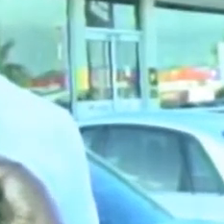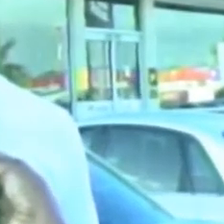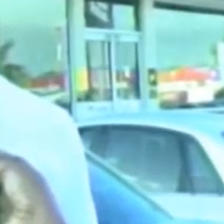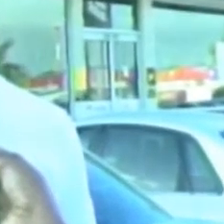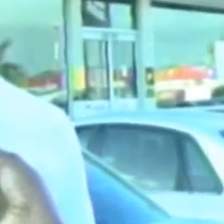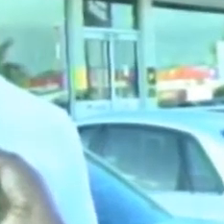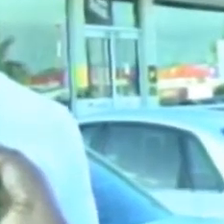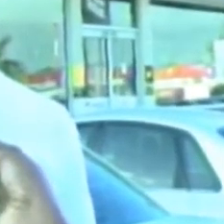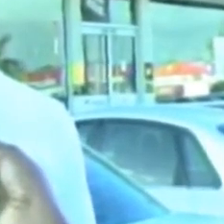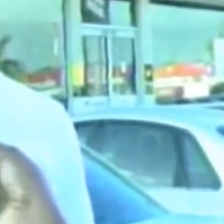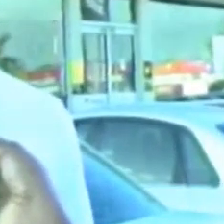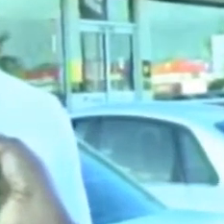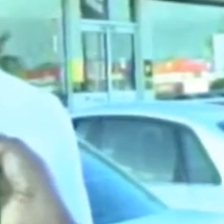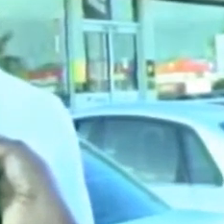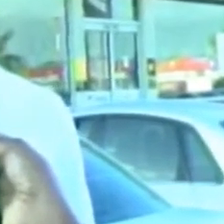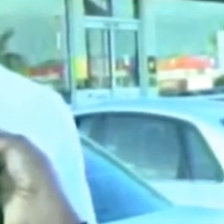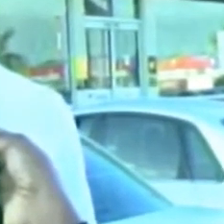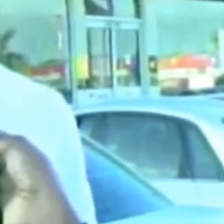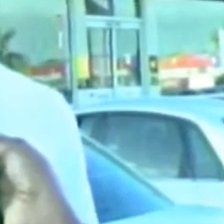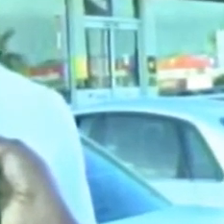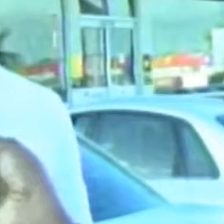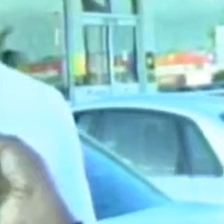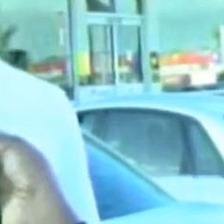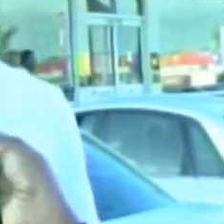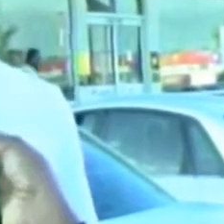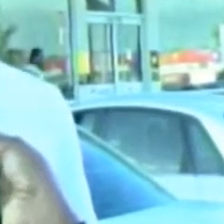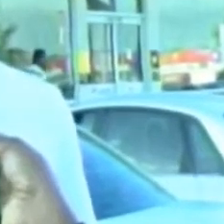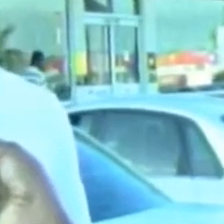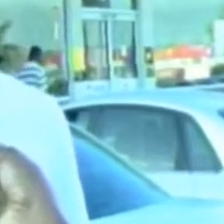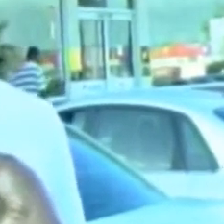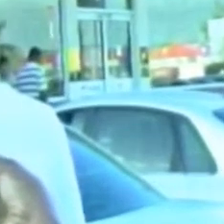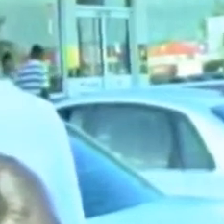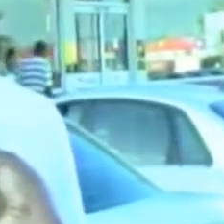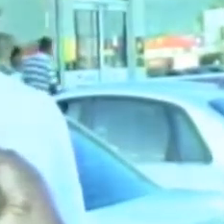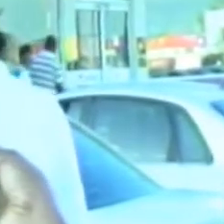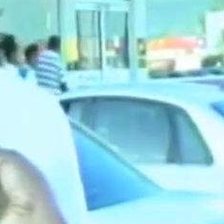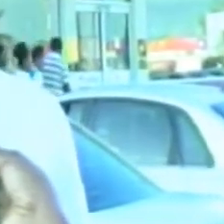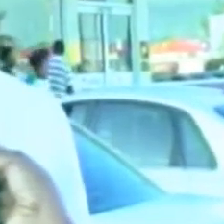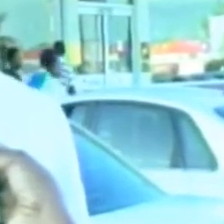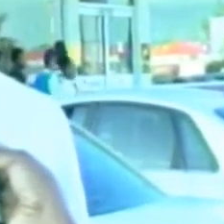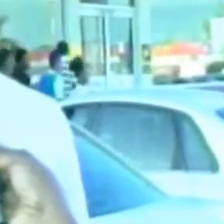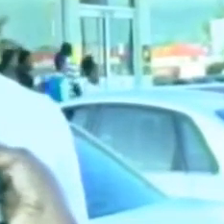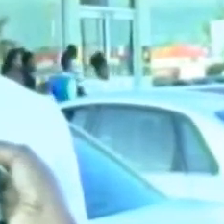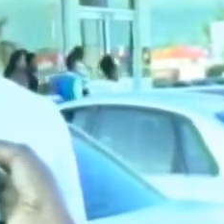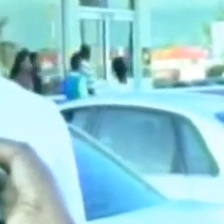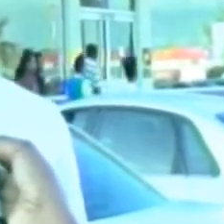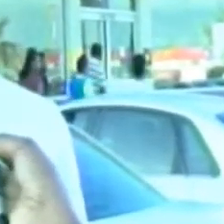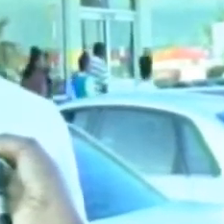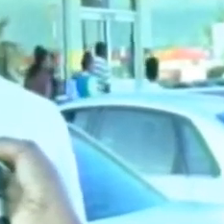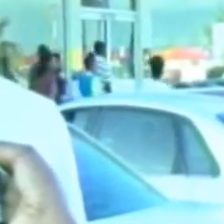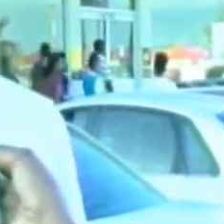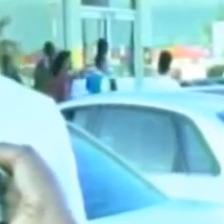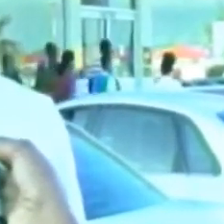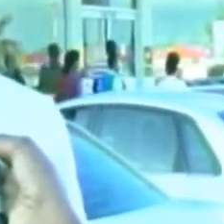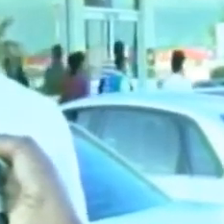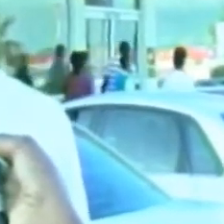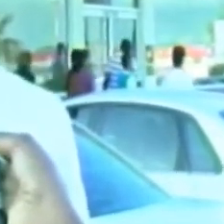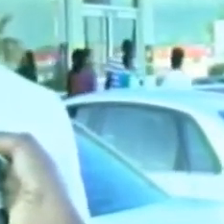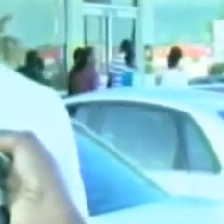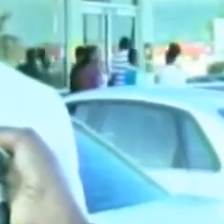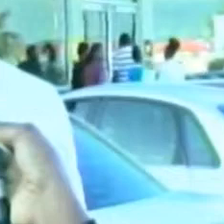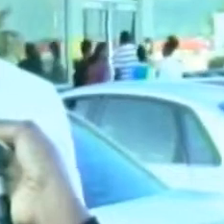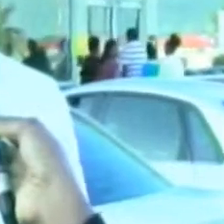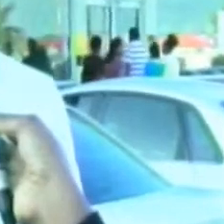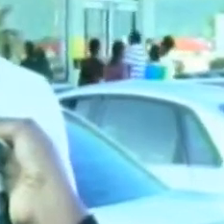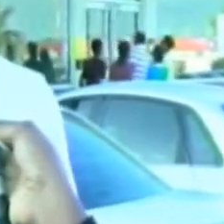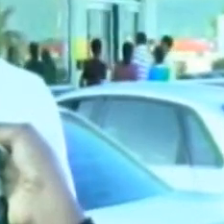have been a good special if they had some there. You know, all the rotis were out, blah, blah, blah. But otherwise than that,